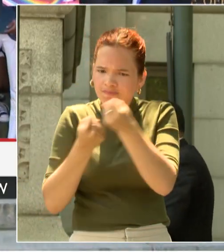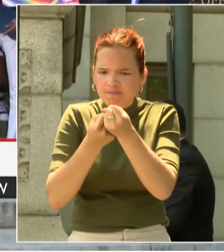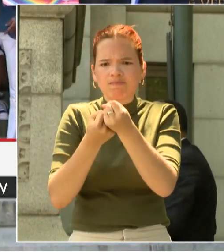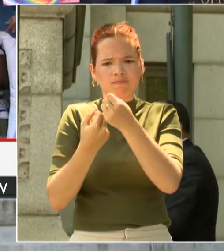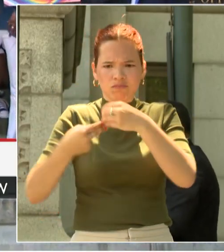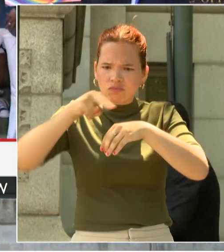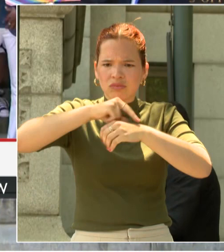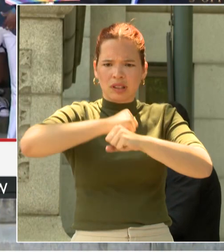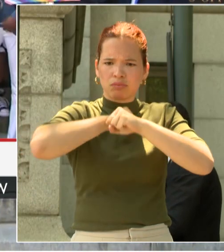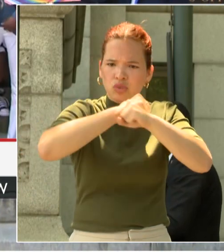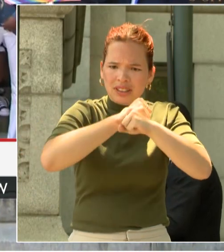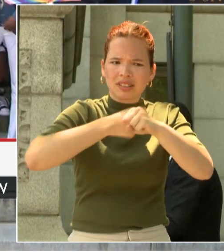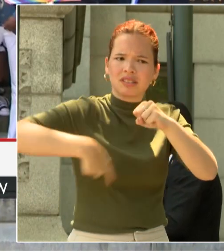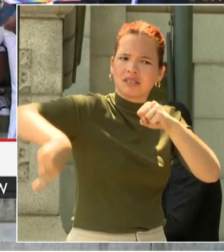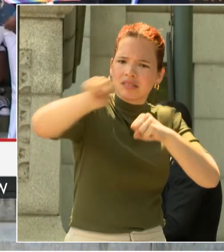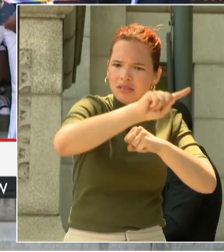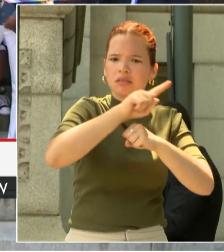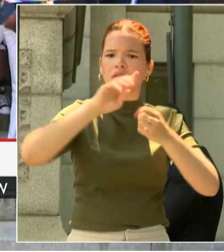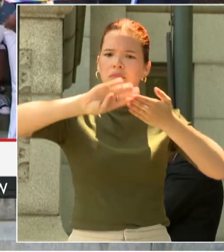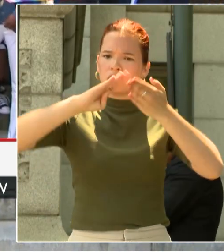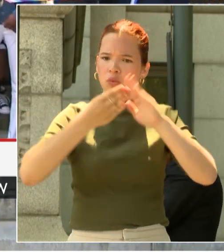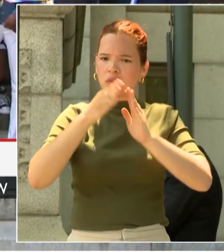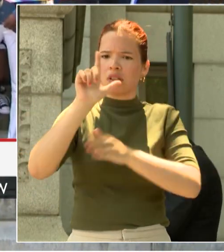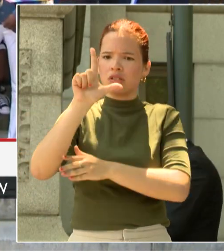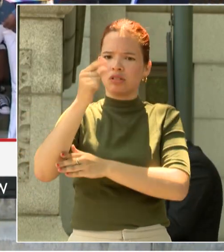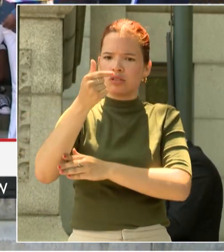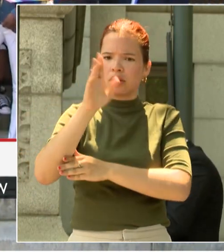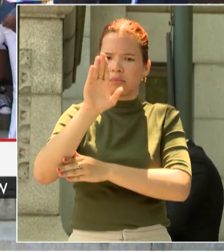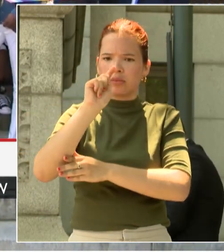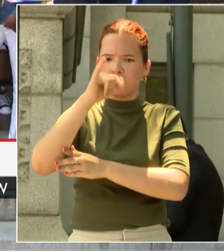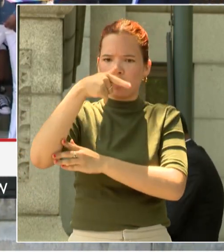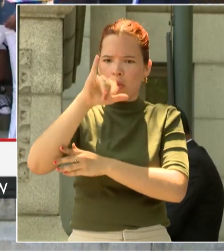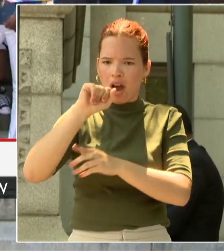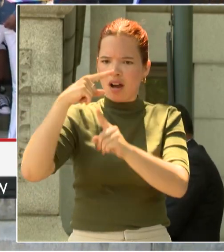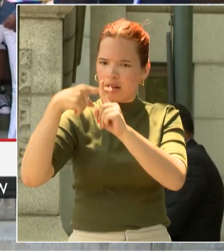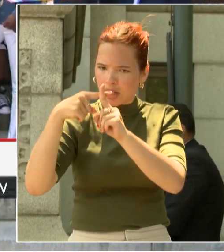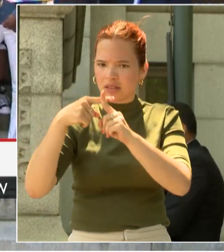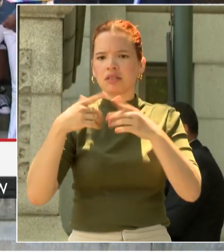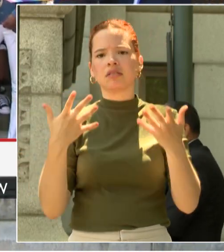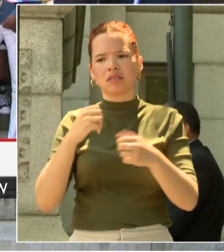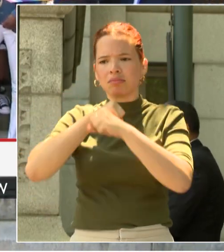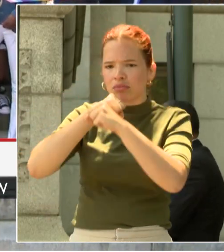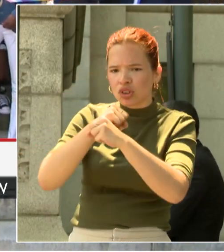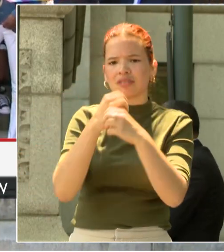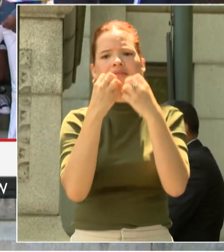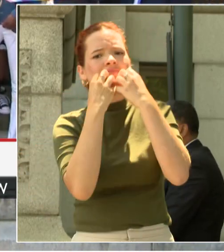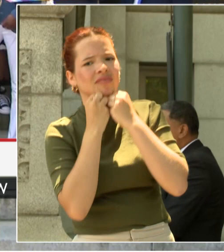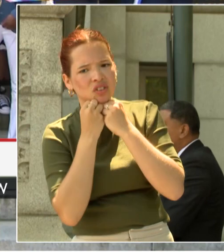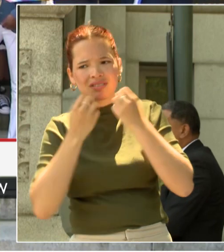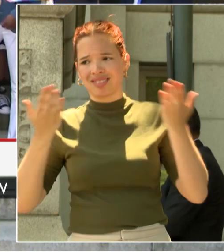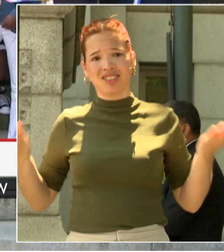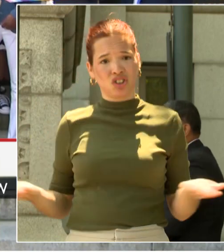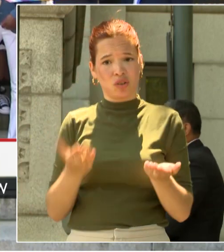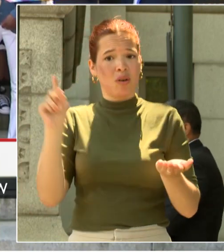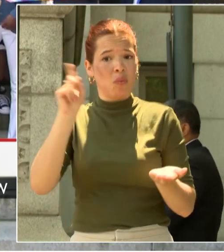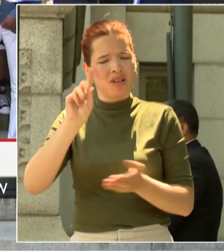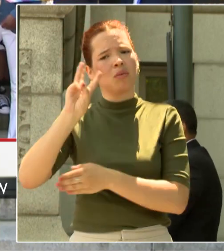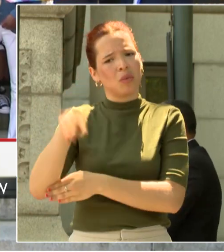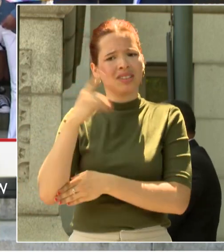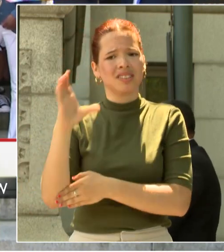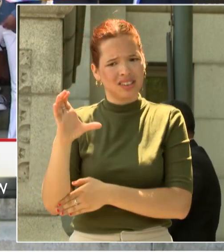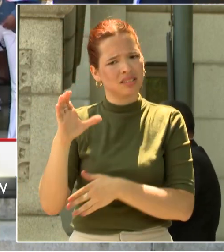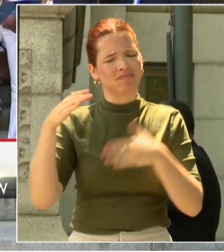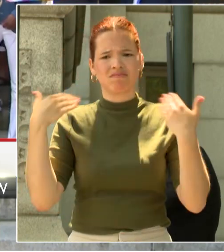advancing LGBTQ initiatives, protections, and values in D.C. is a whole